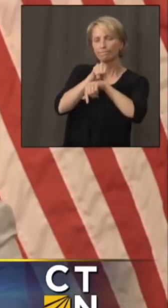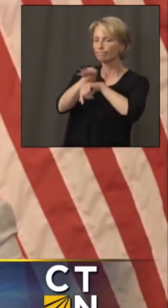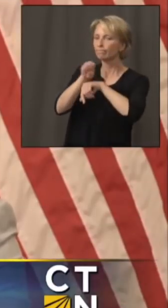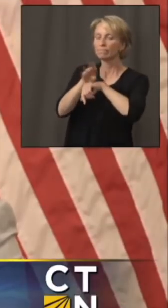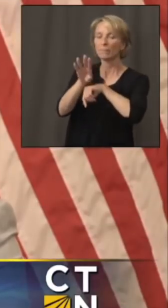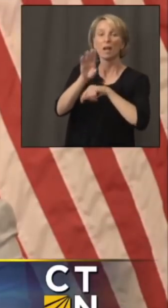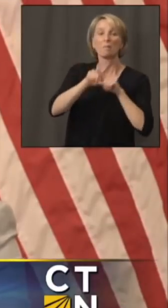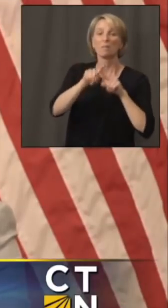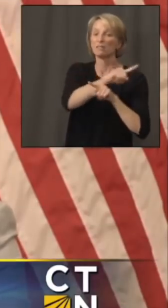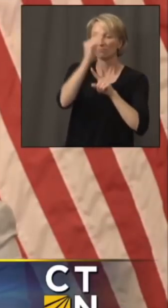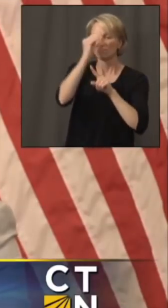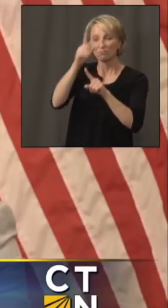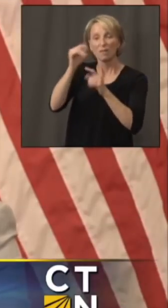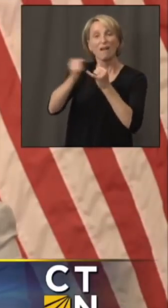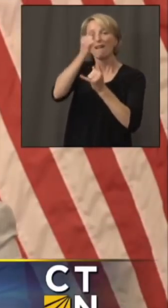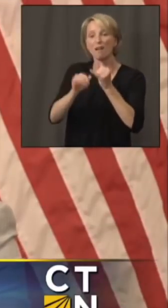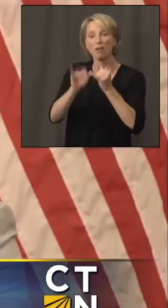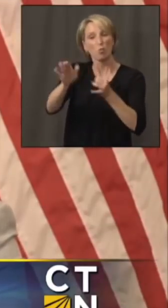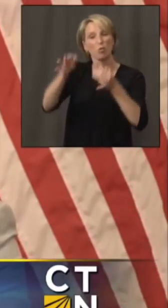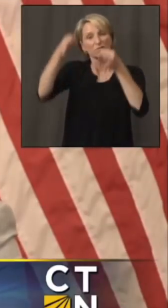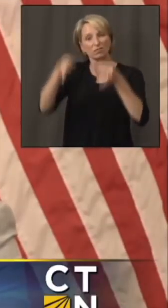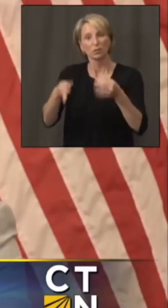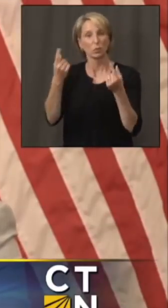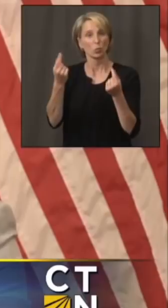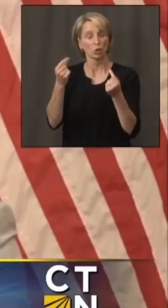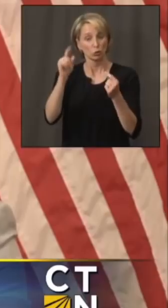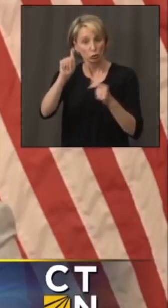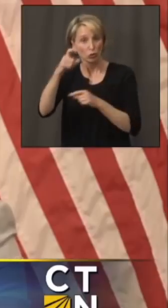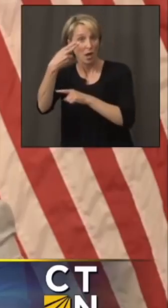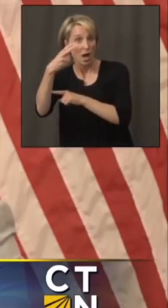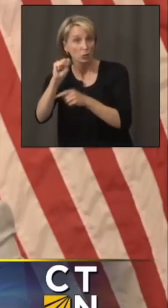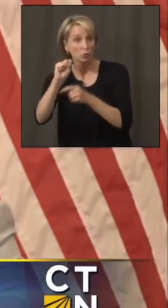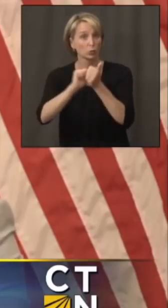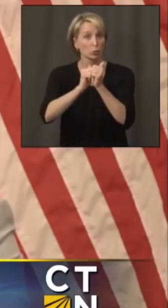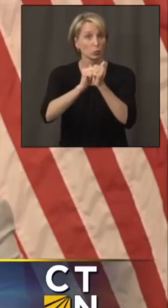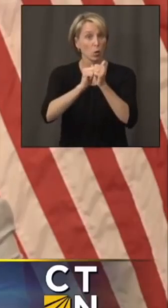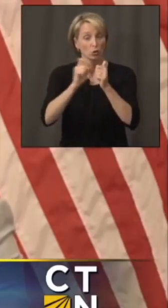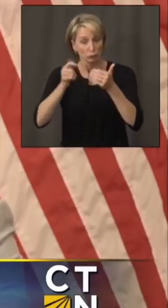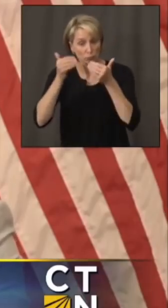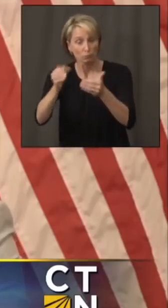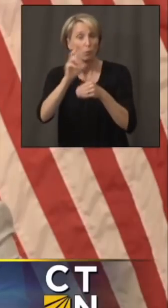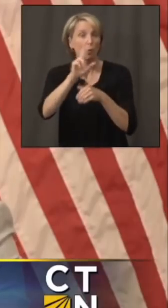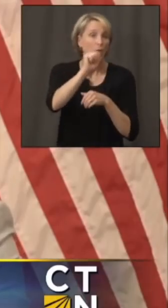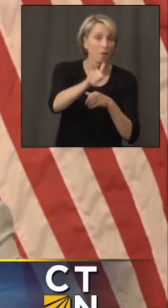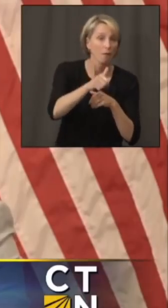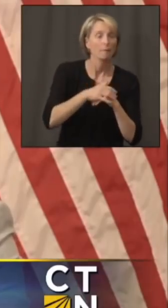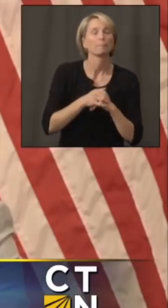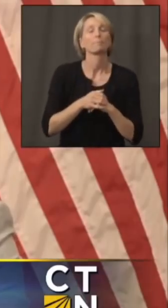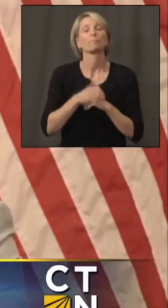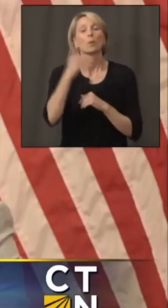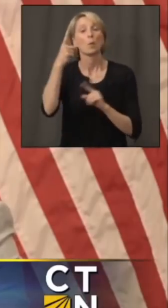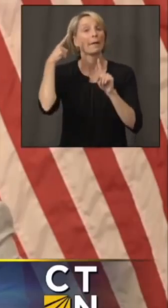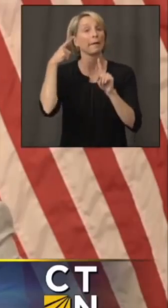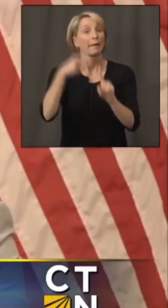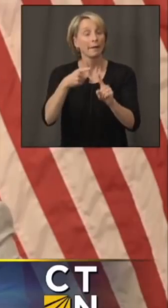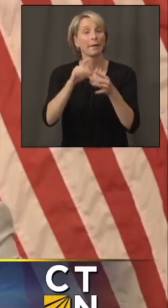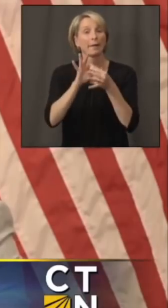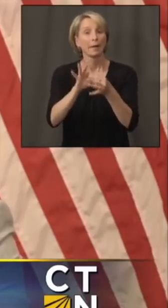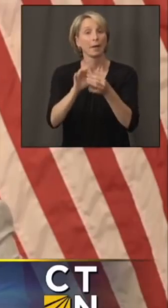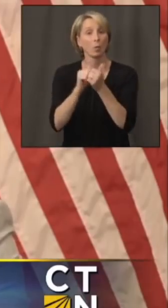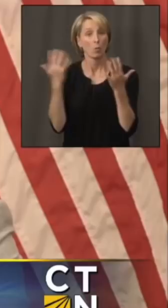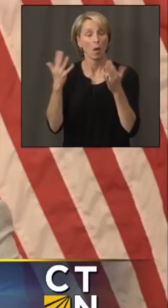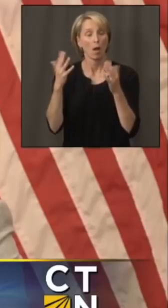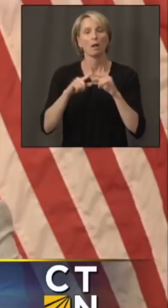make a final decision on high school sports and whether it be played. One of the things that DPH has said specifically was about volleyball and